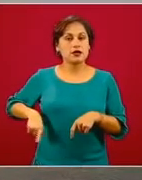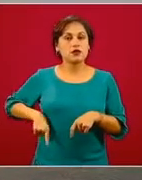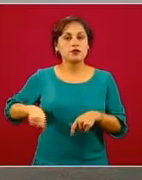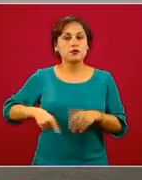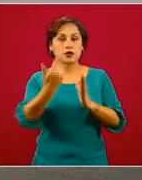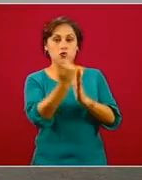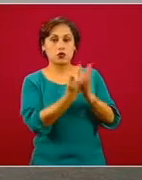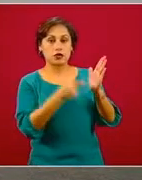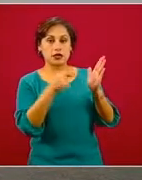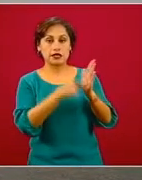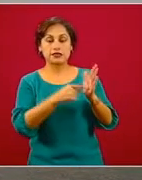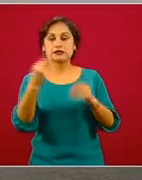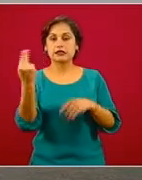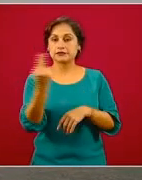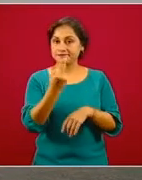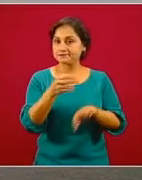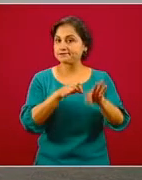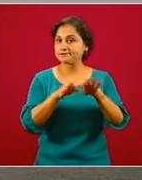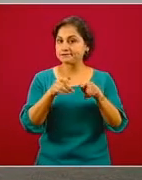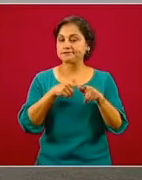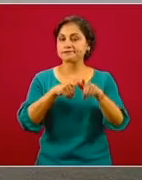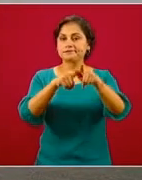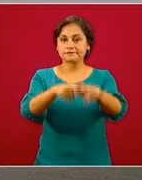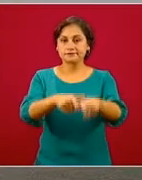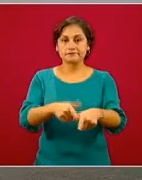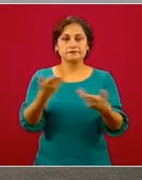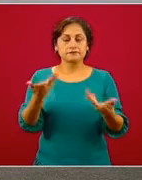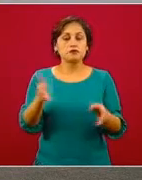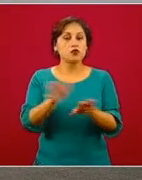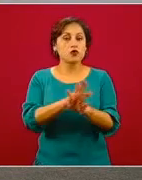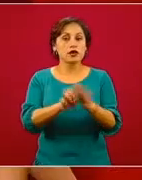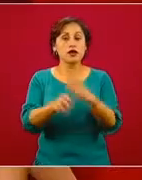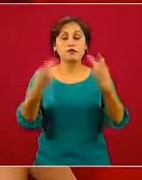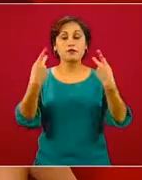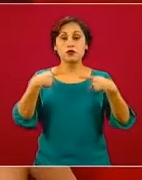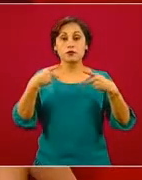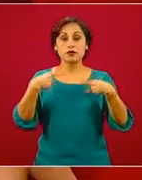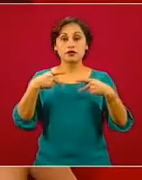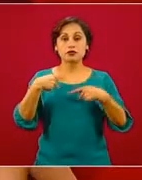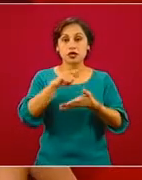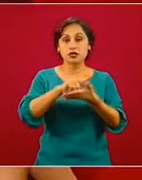And also, we've made an investigation about the